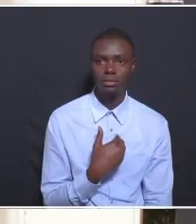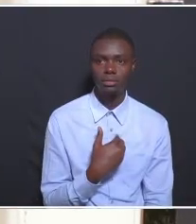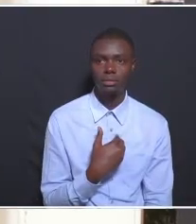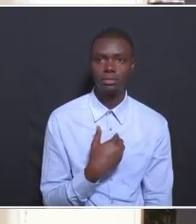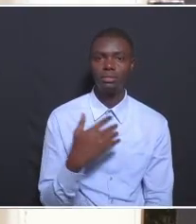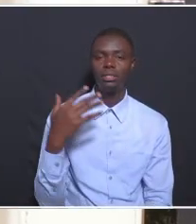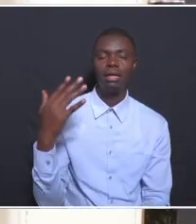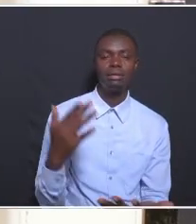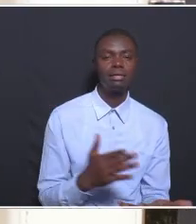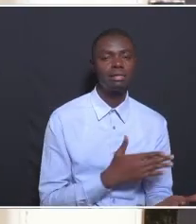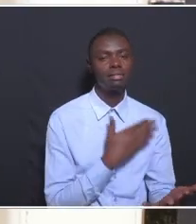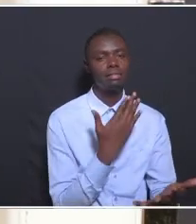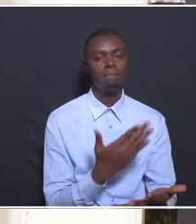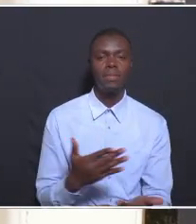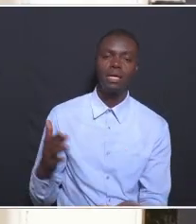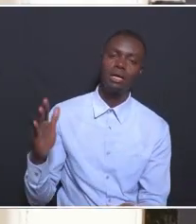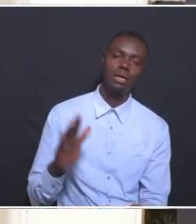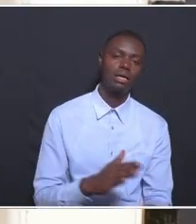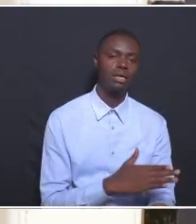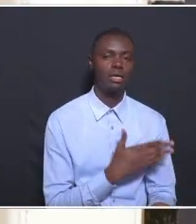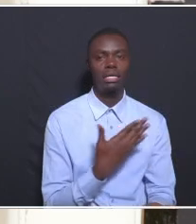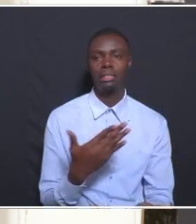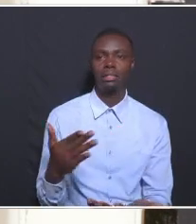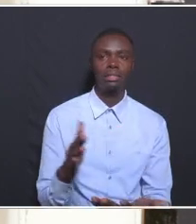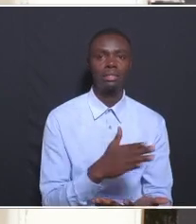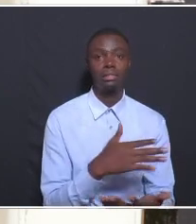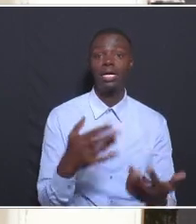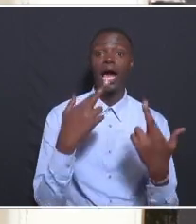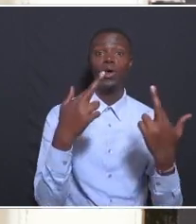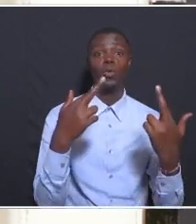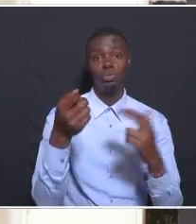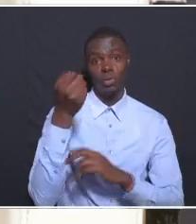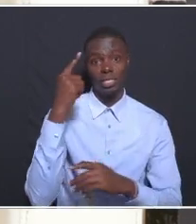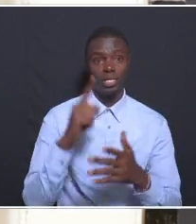I'm forgetting the word. I just hope that you get what I'm trying to say.